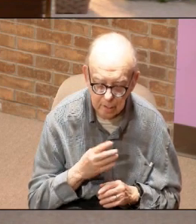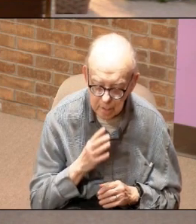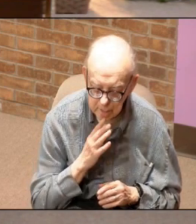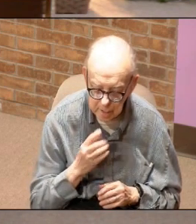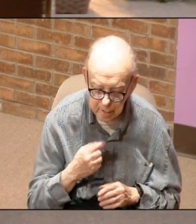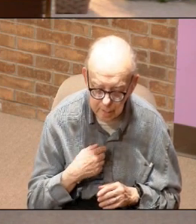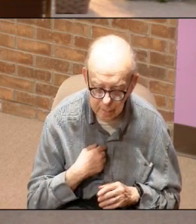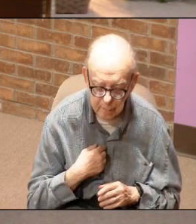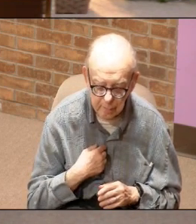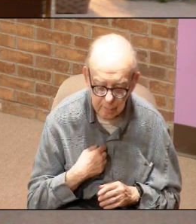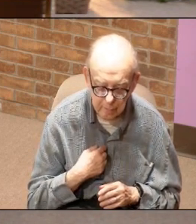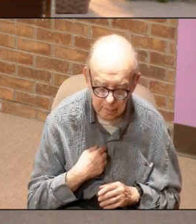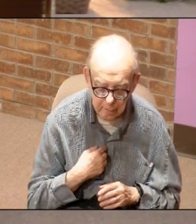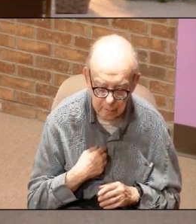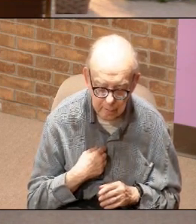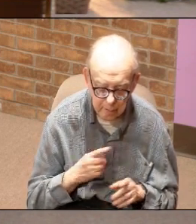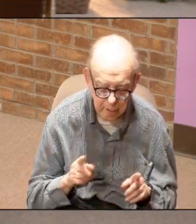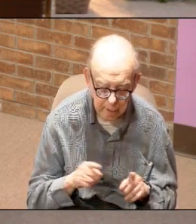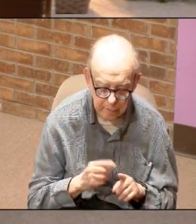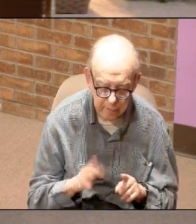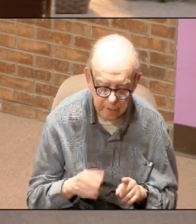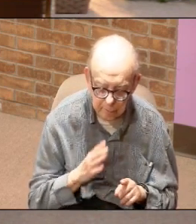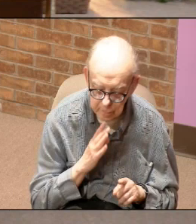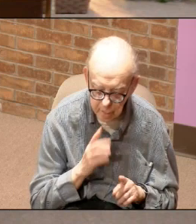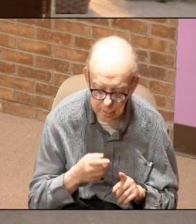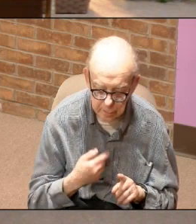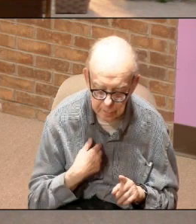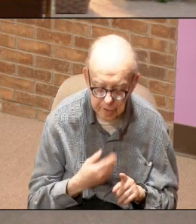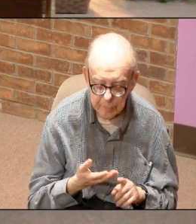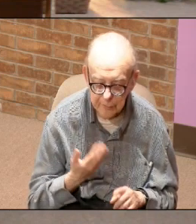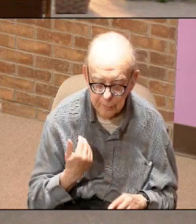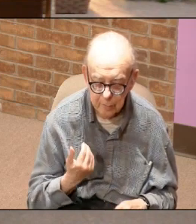Speak to me like you never spoke to me before, would you please?